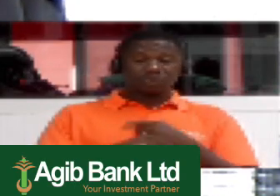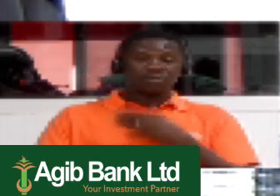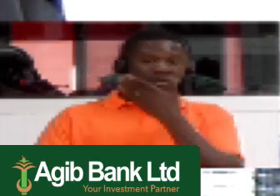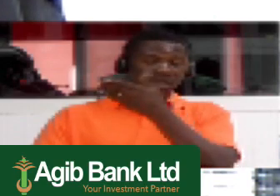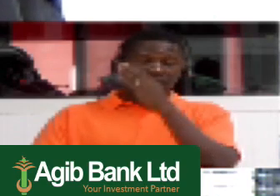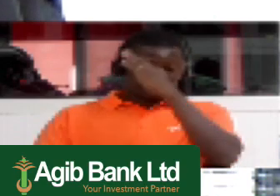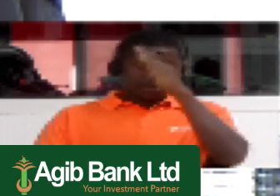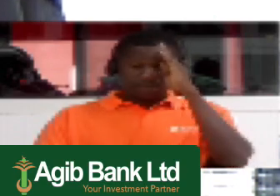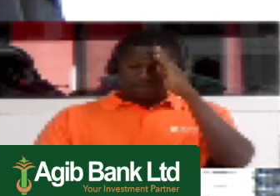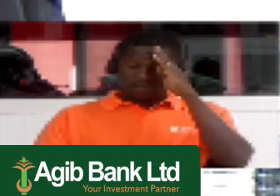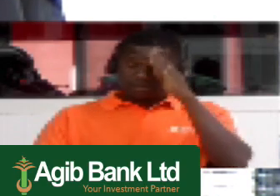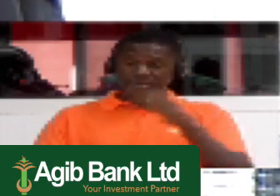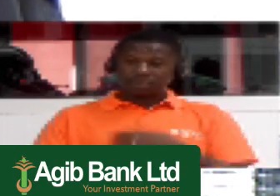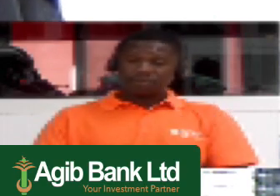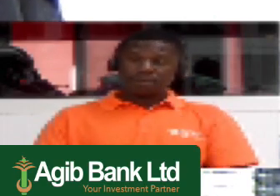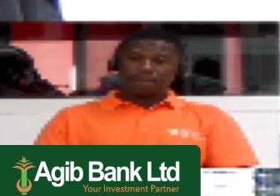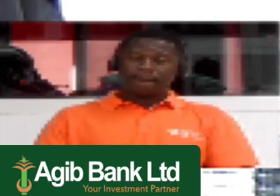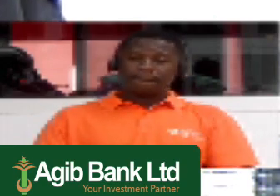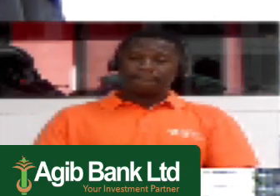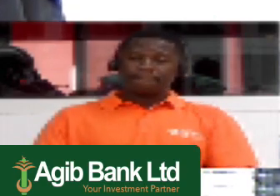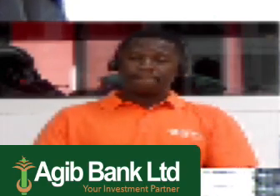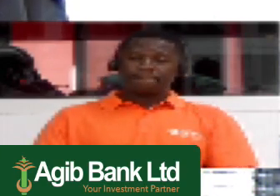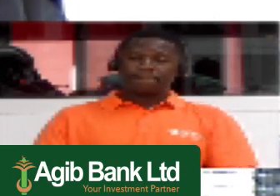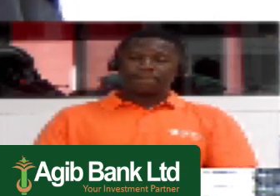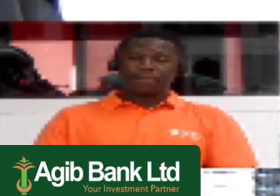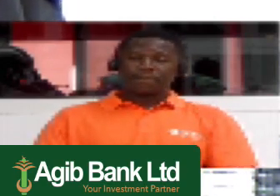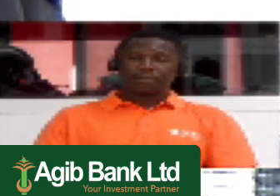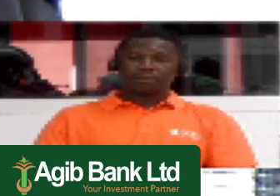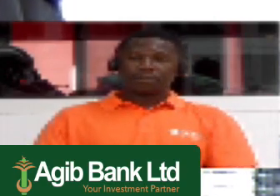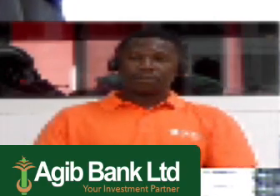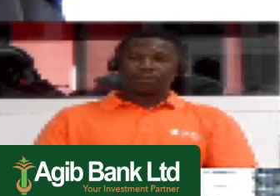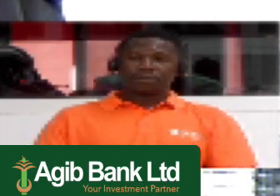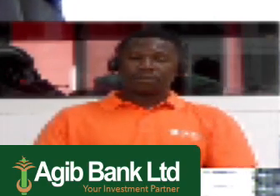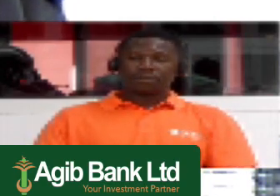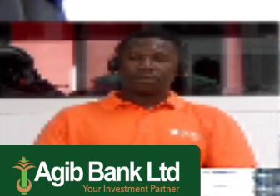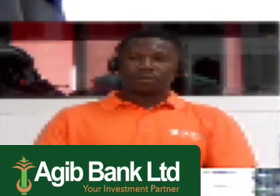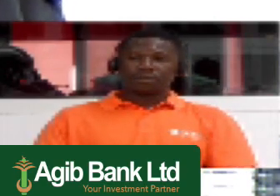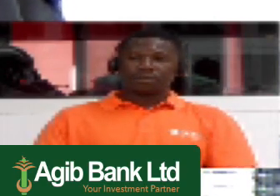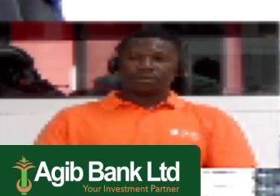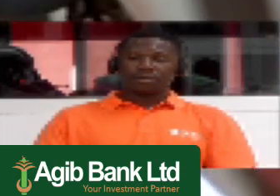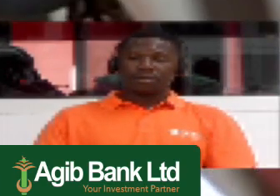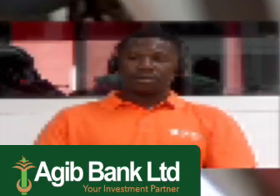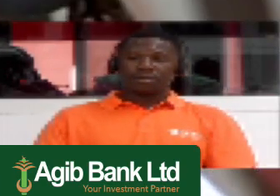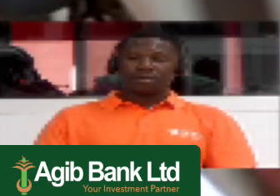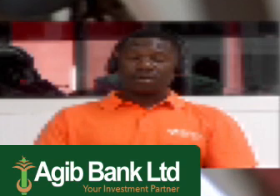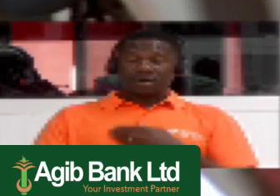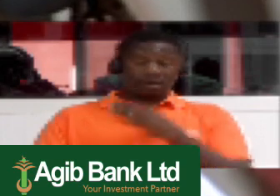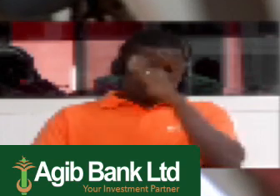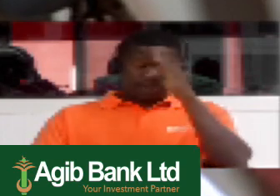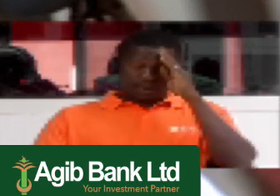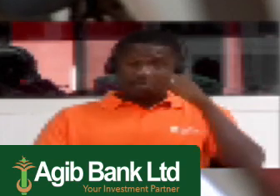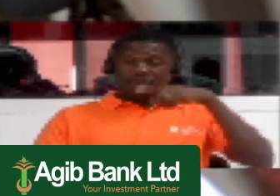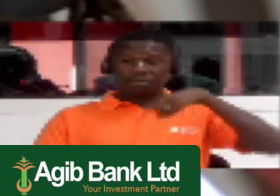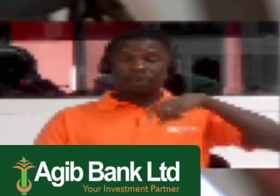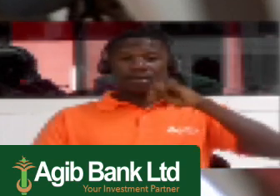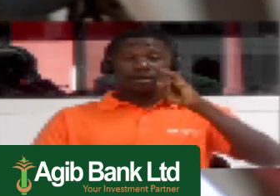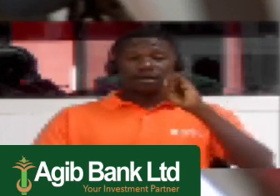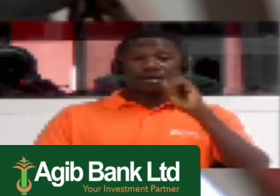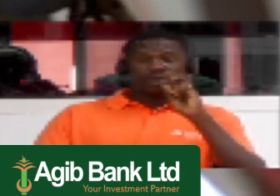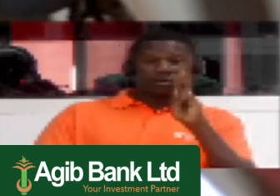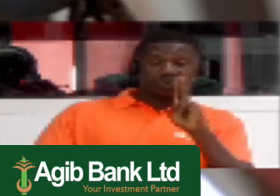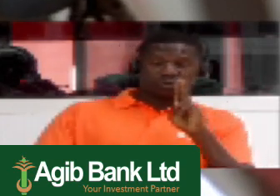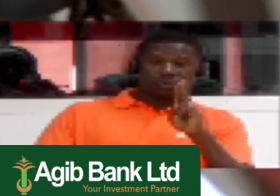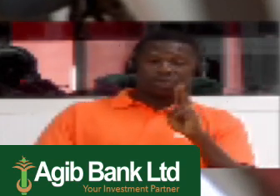in Birikama. Gamo PIU mialongo jongulani na mo joteta silokan. At the Birikama PIU, at a time when